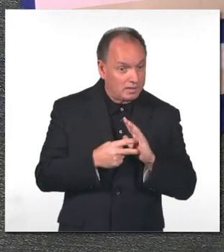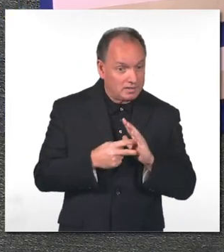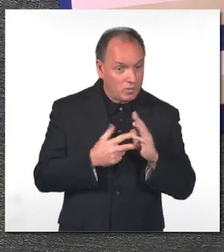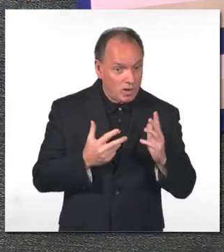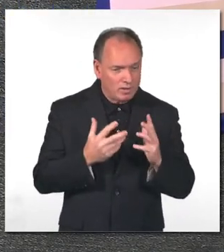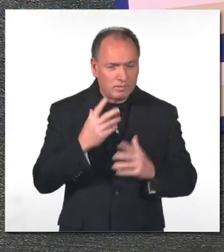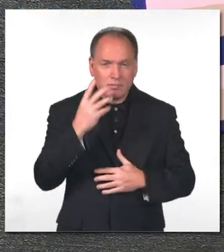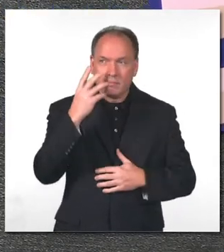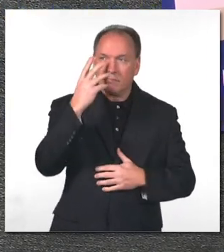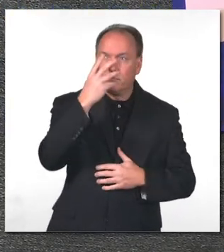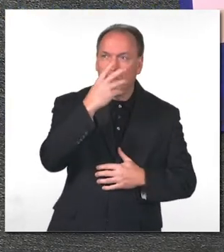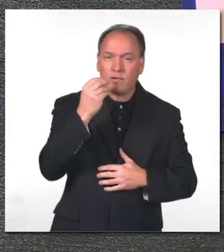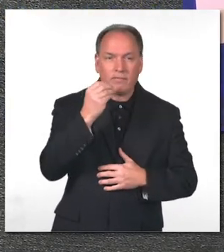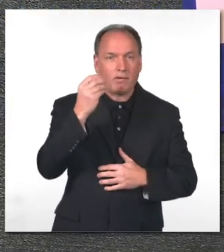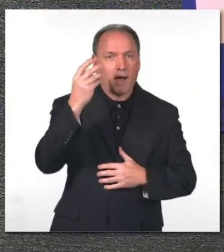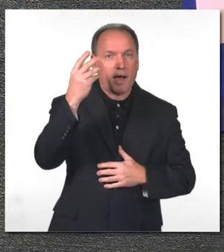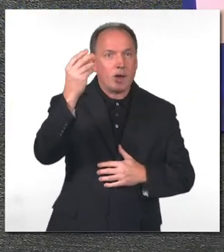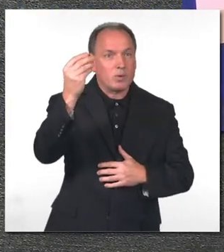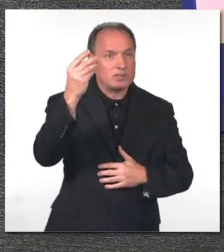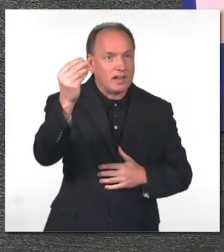beautiful outside.